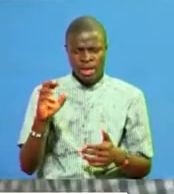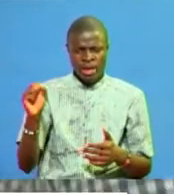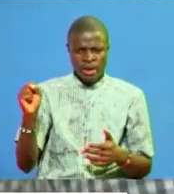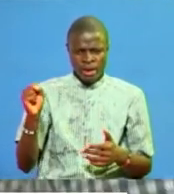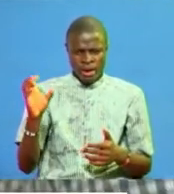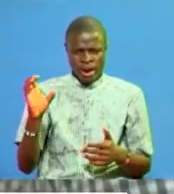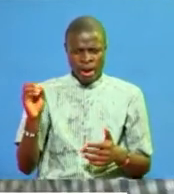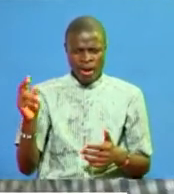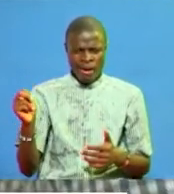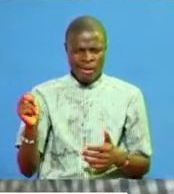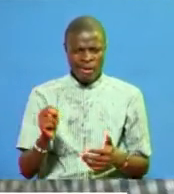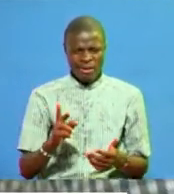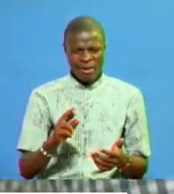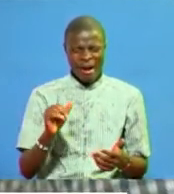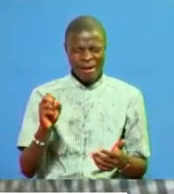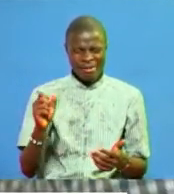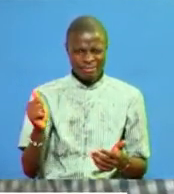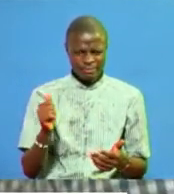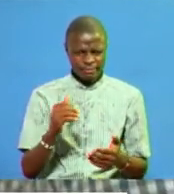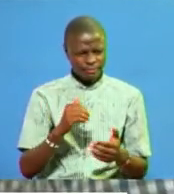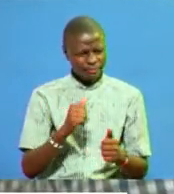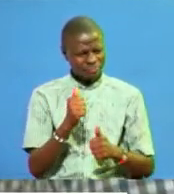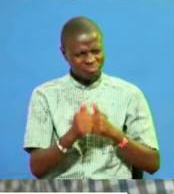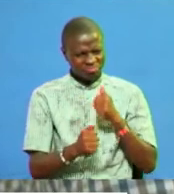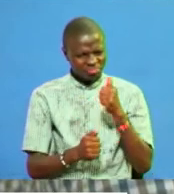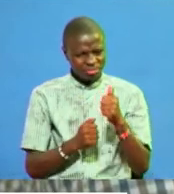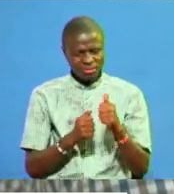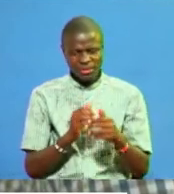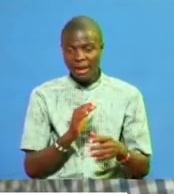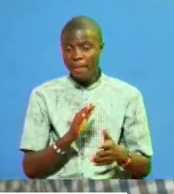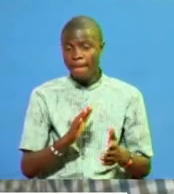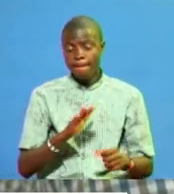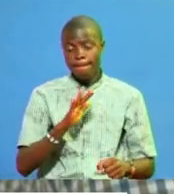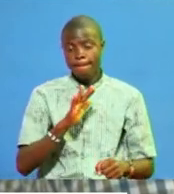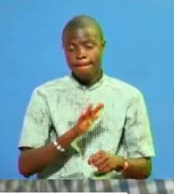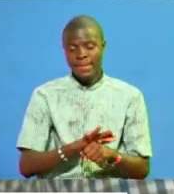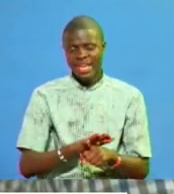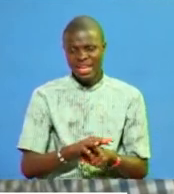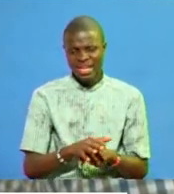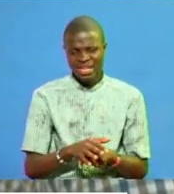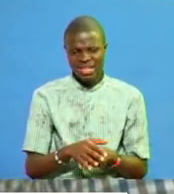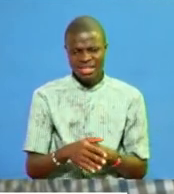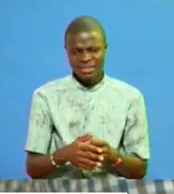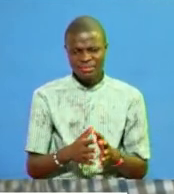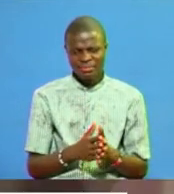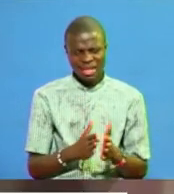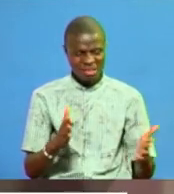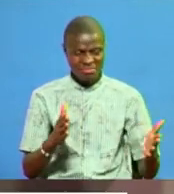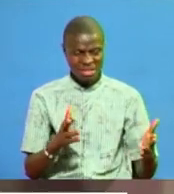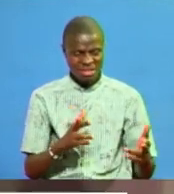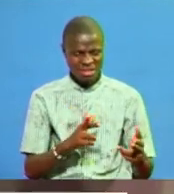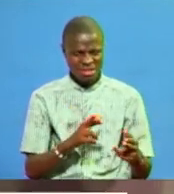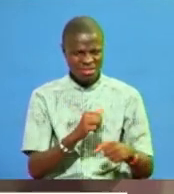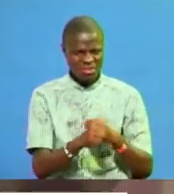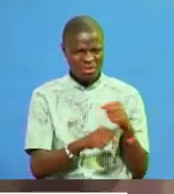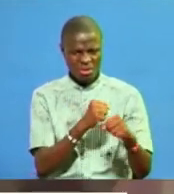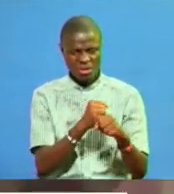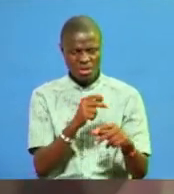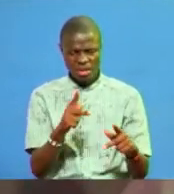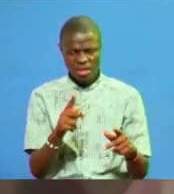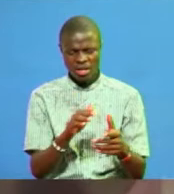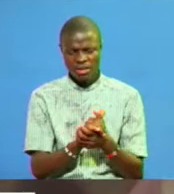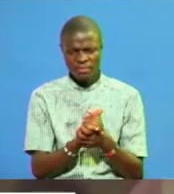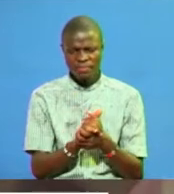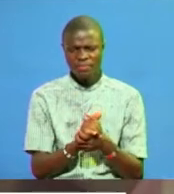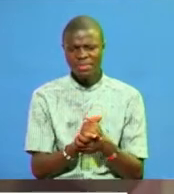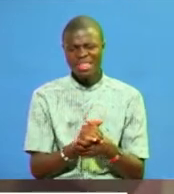noted that radio has played a big role in maintaining of peace not only in Kenya but worldwide. Due to this, it has made the widest geographical